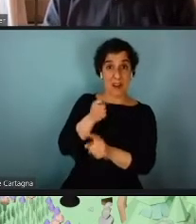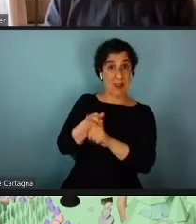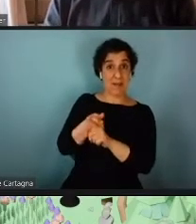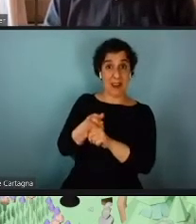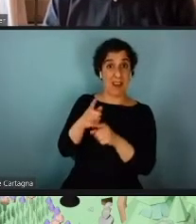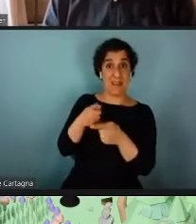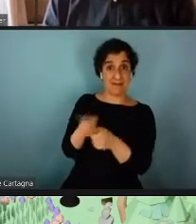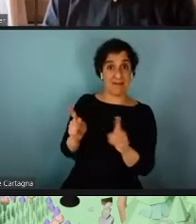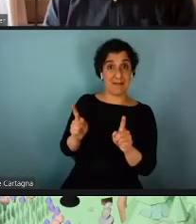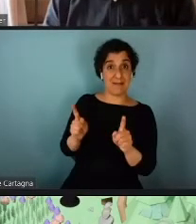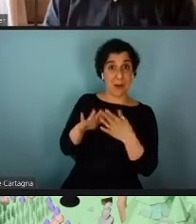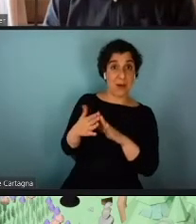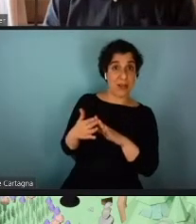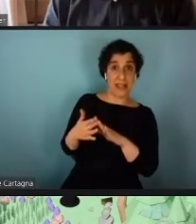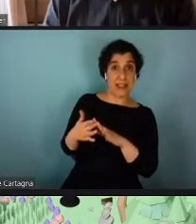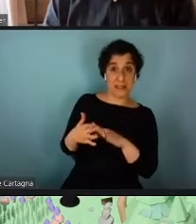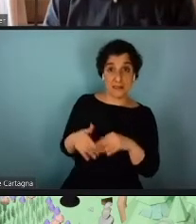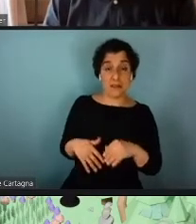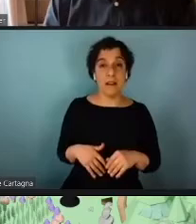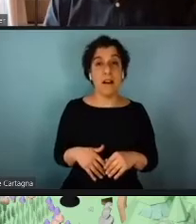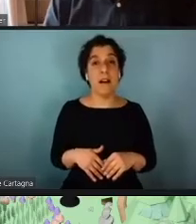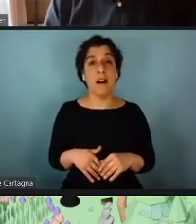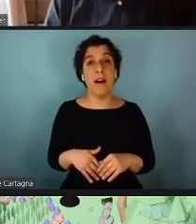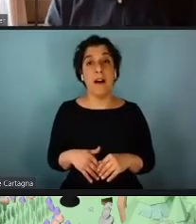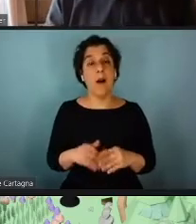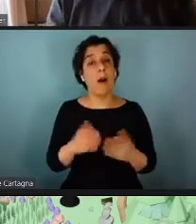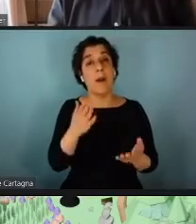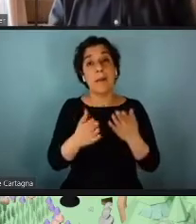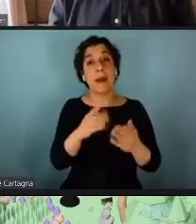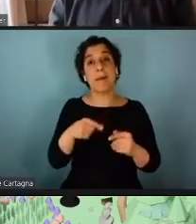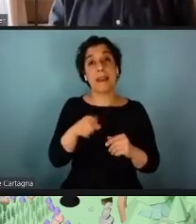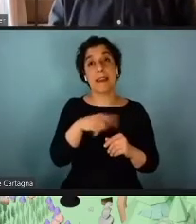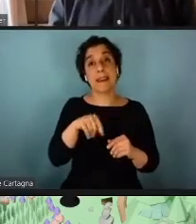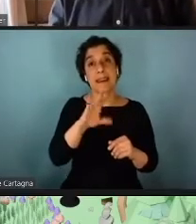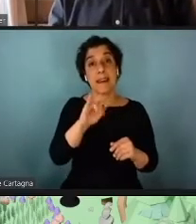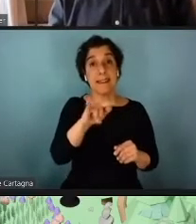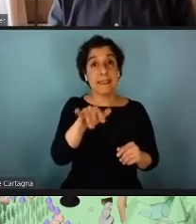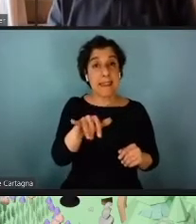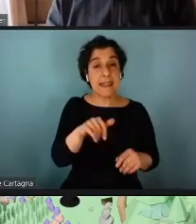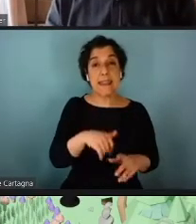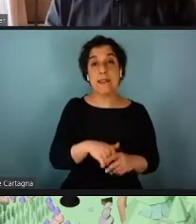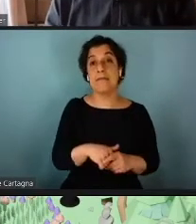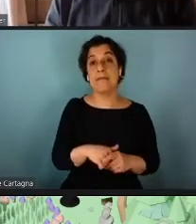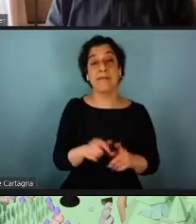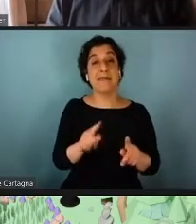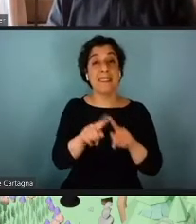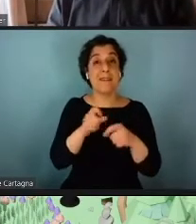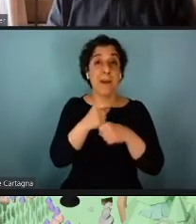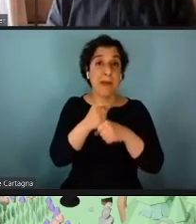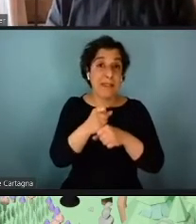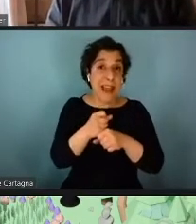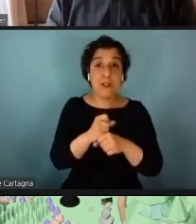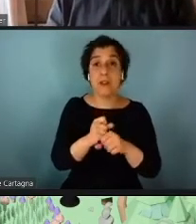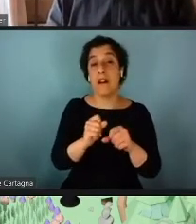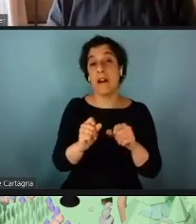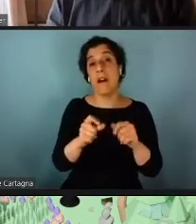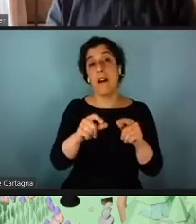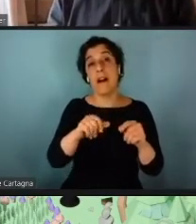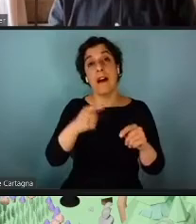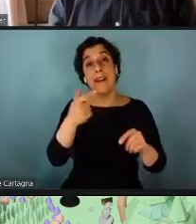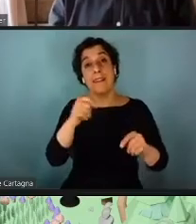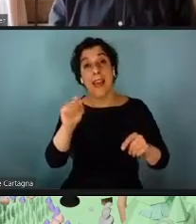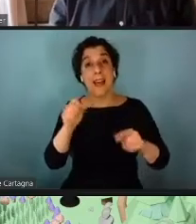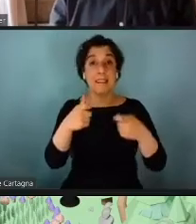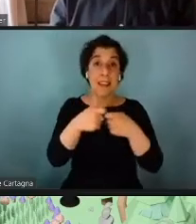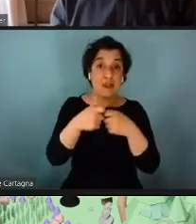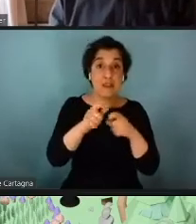barriers in place where the city or manufacturers, utilities are coming together to make sure that these communities